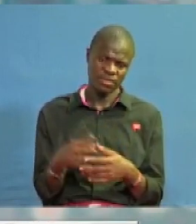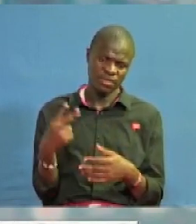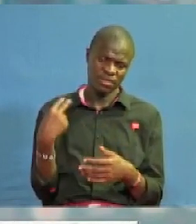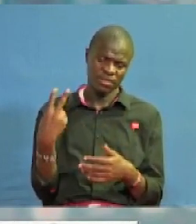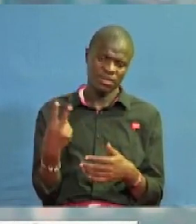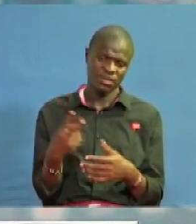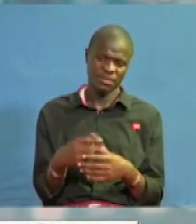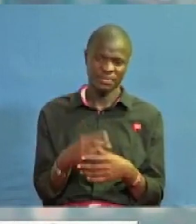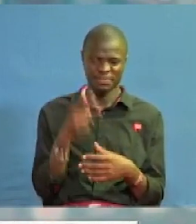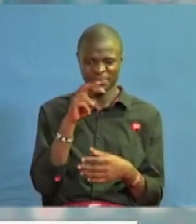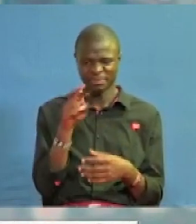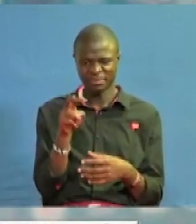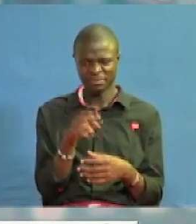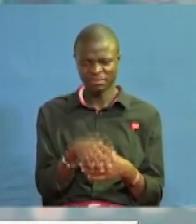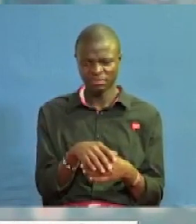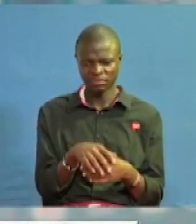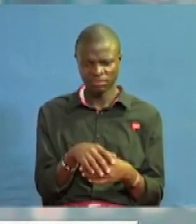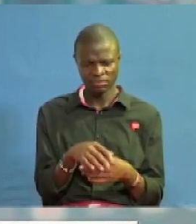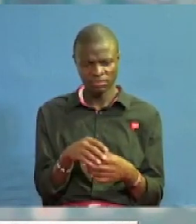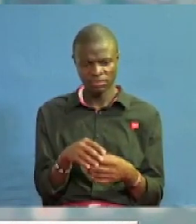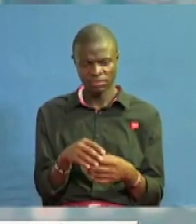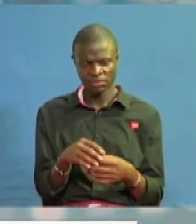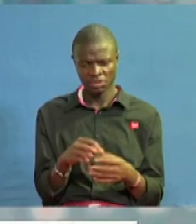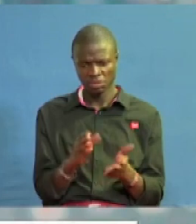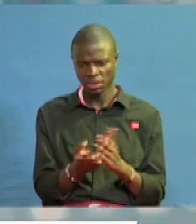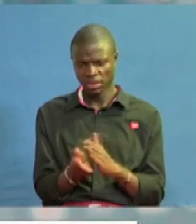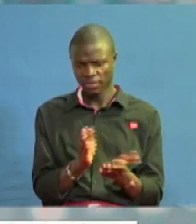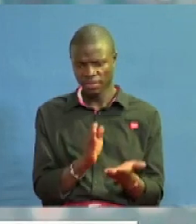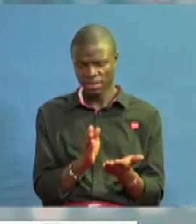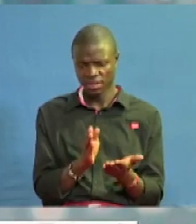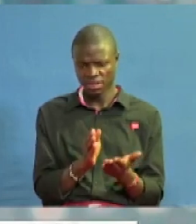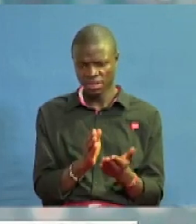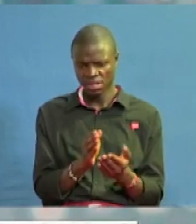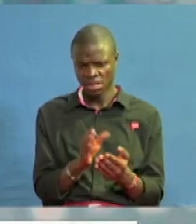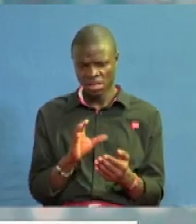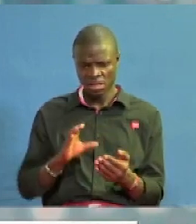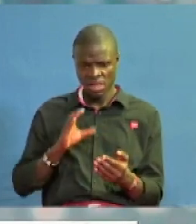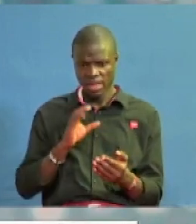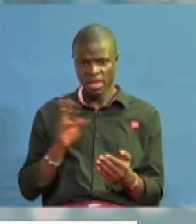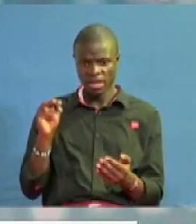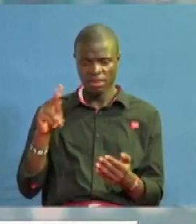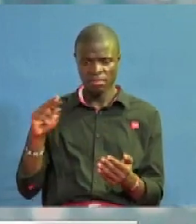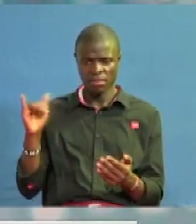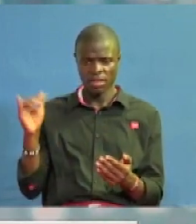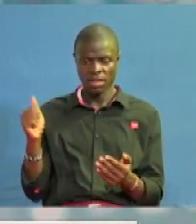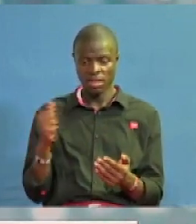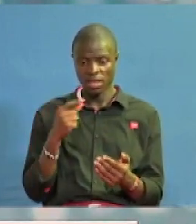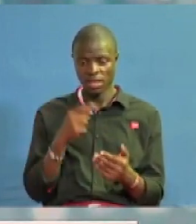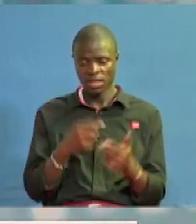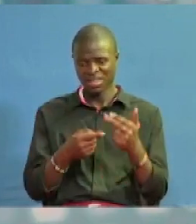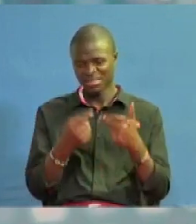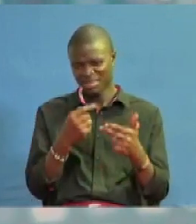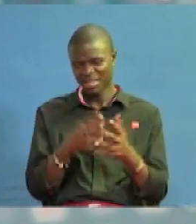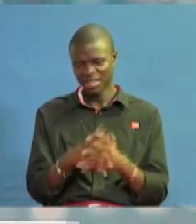two thing that we need to look at is the product or the service that this company is selling.